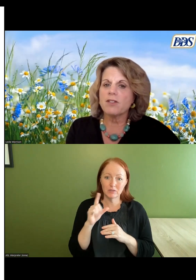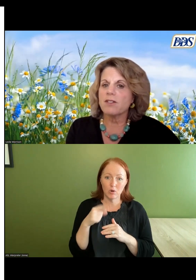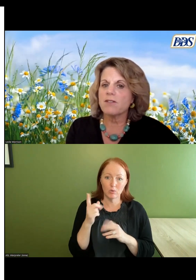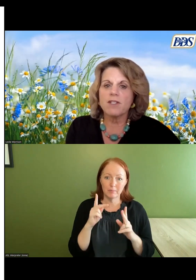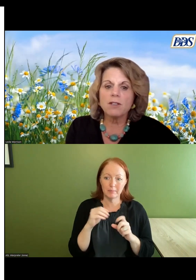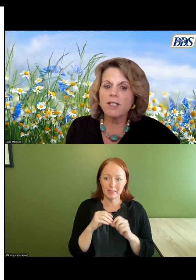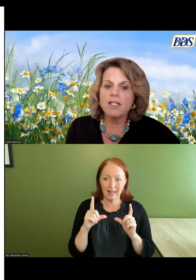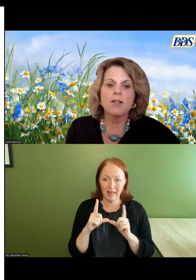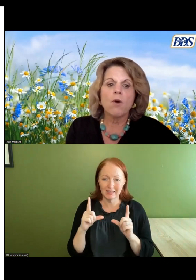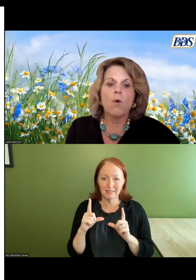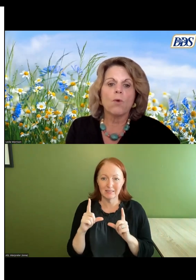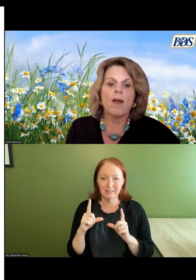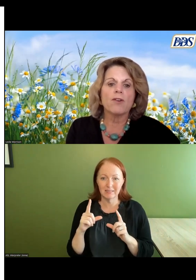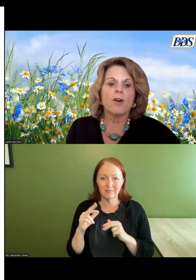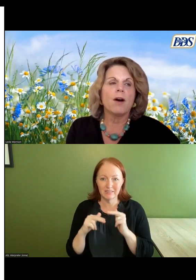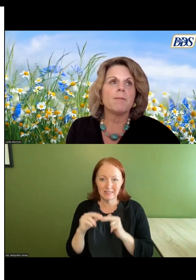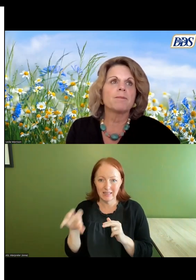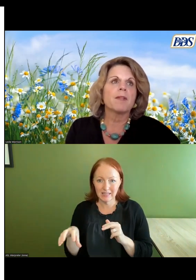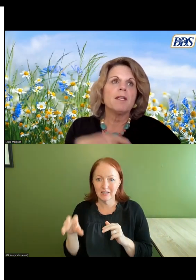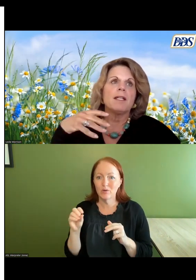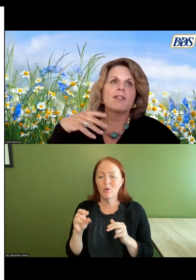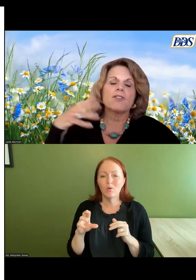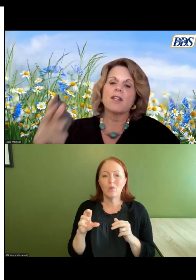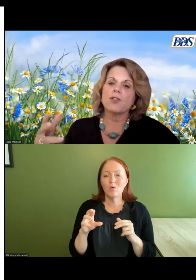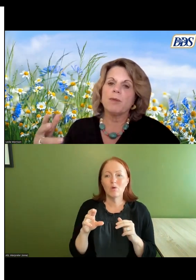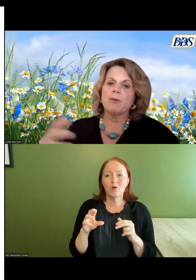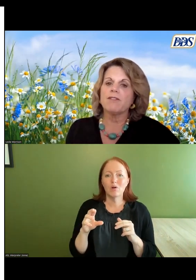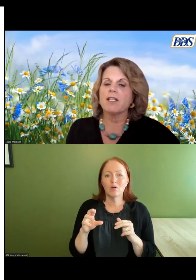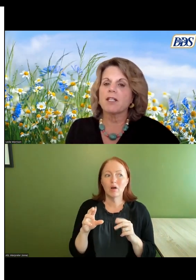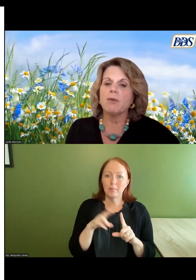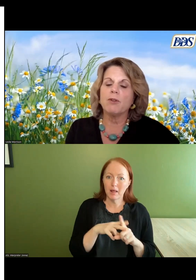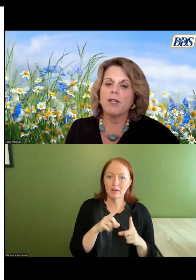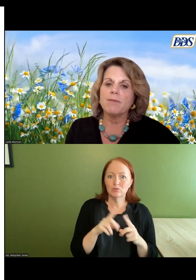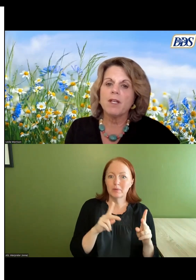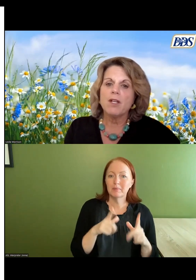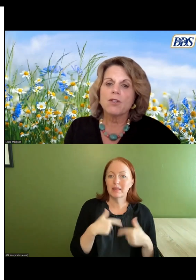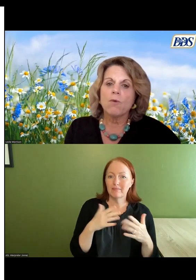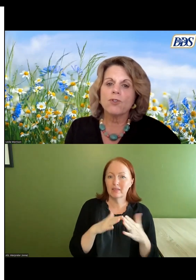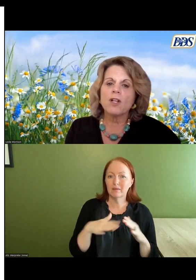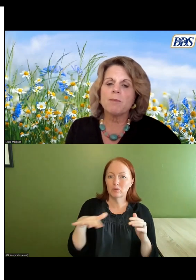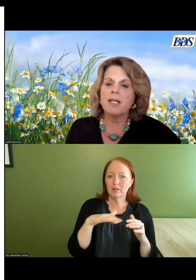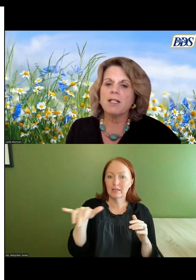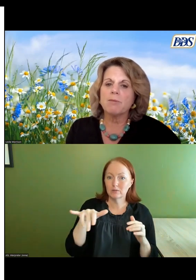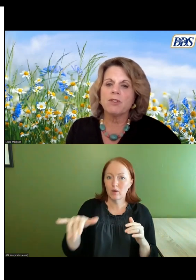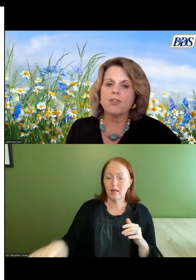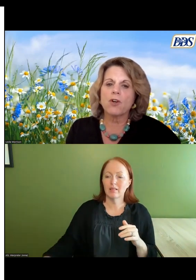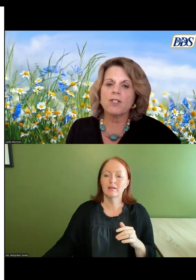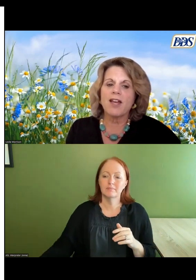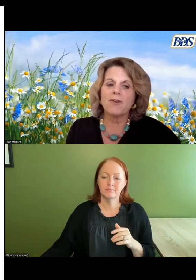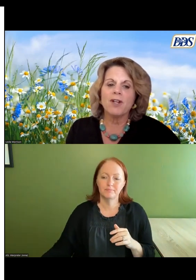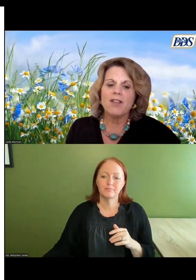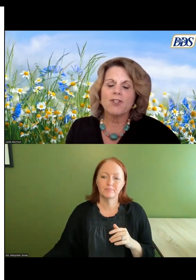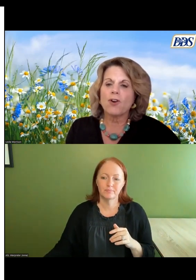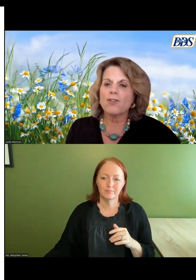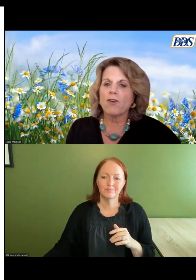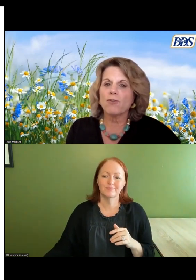in licensed facilities, or whether it extends to people living in the community. So we're just beginning to put this chart